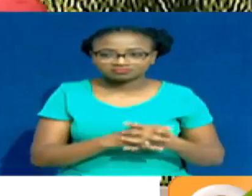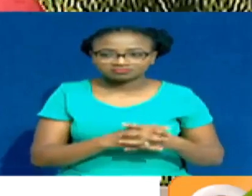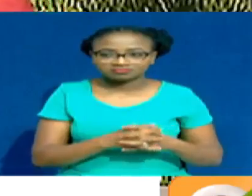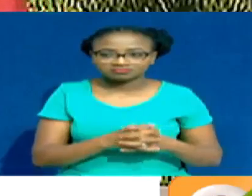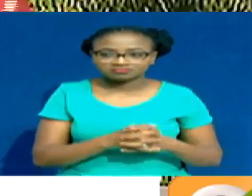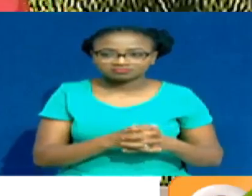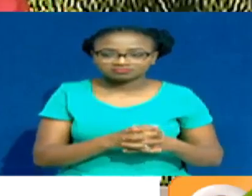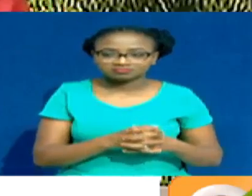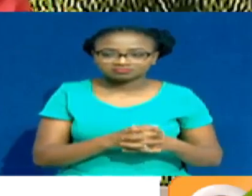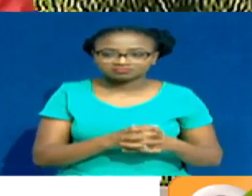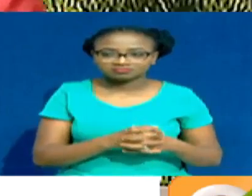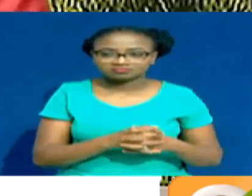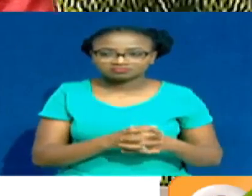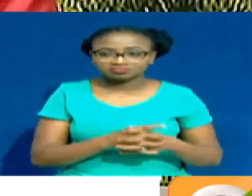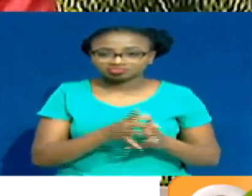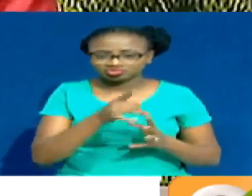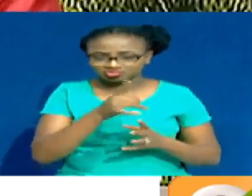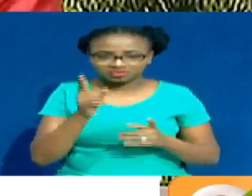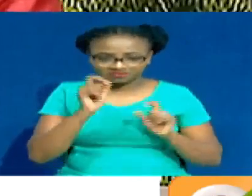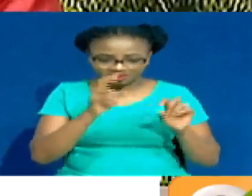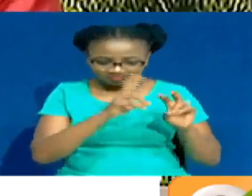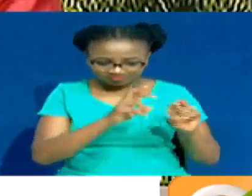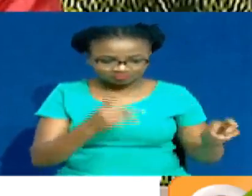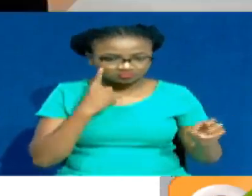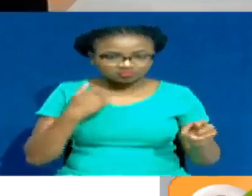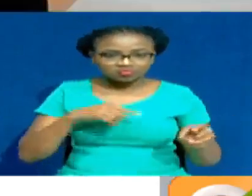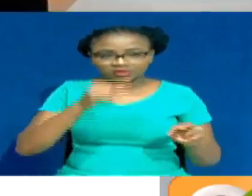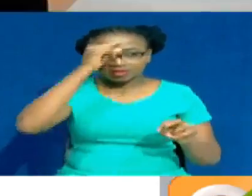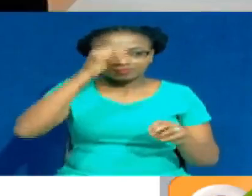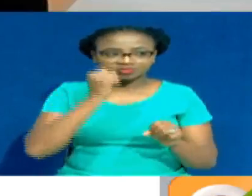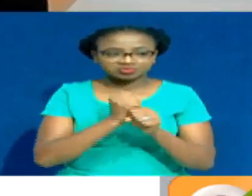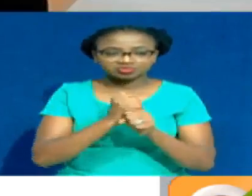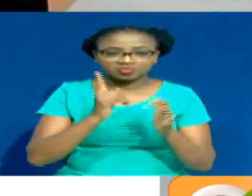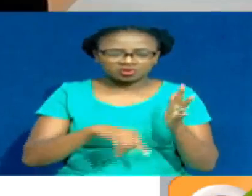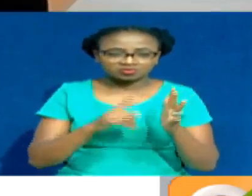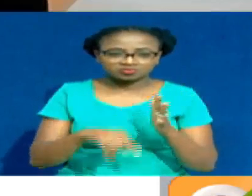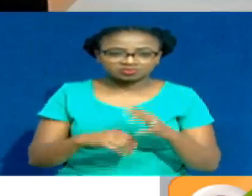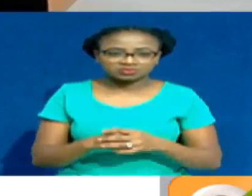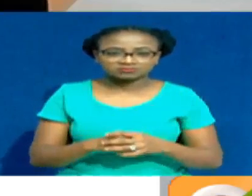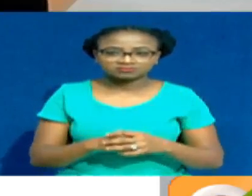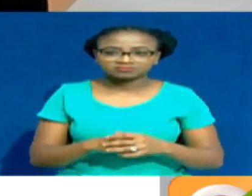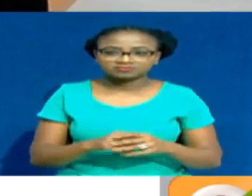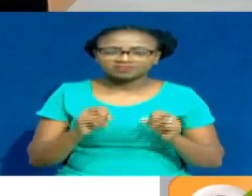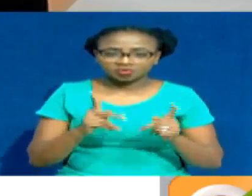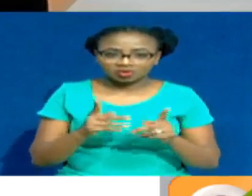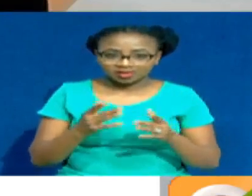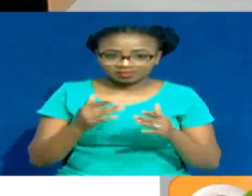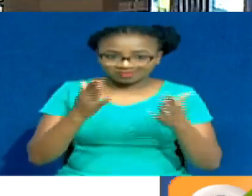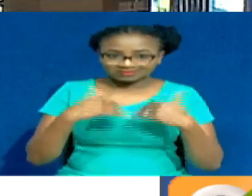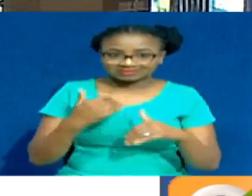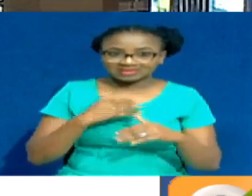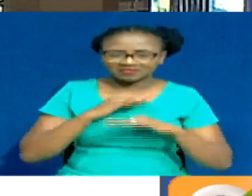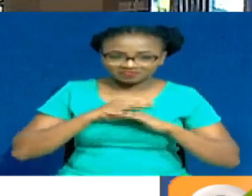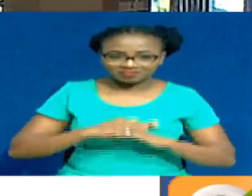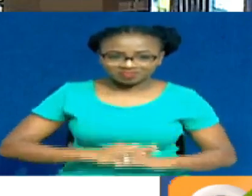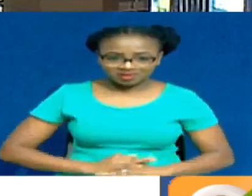open to scrutiny. You can scrutinize and see what we are doing as government. Okay. Yeah. Madam CS, I'm being told we're actually almost due for our next break. We do still want to talk a